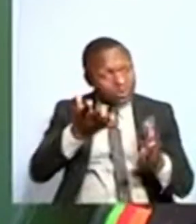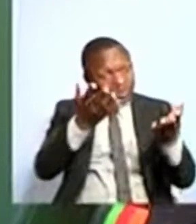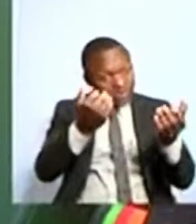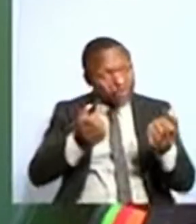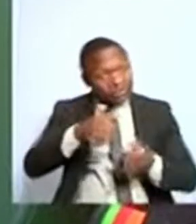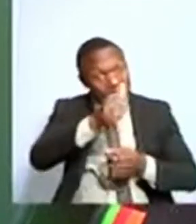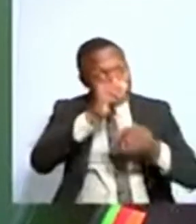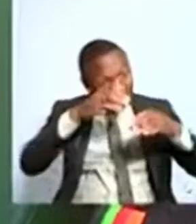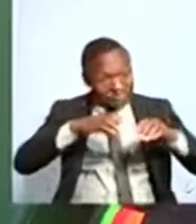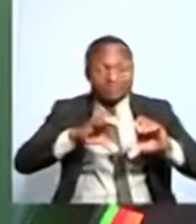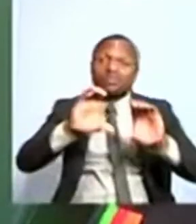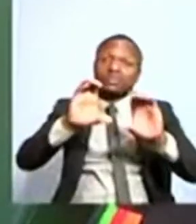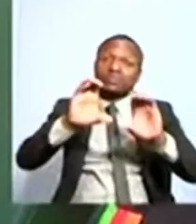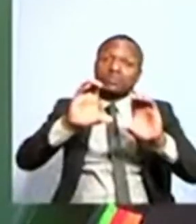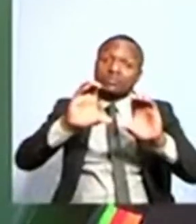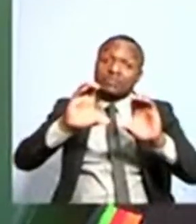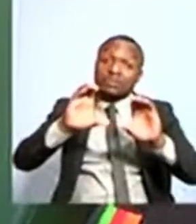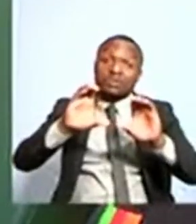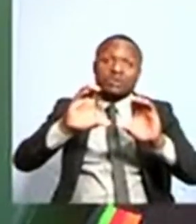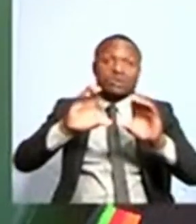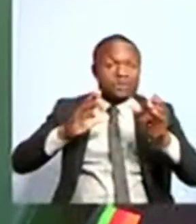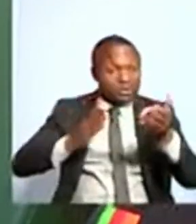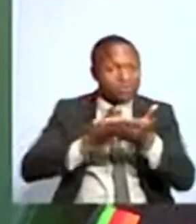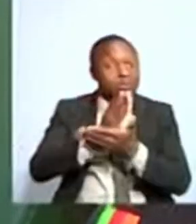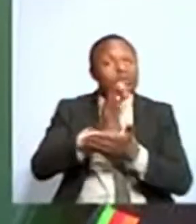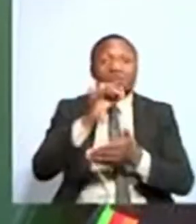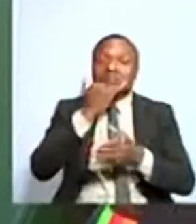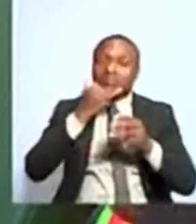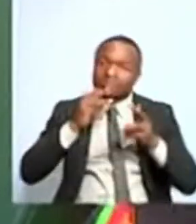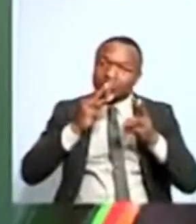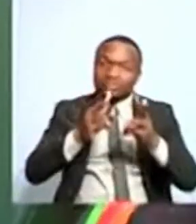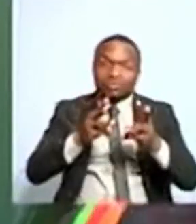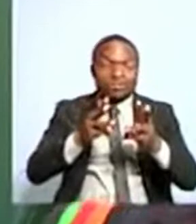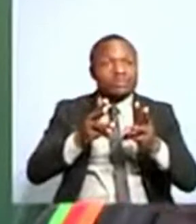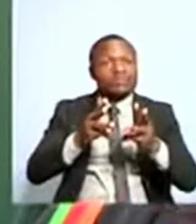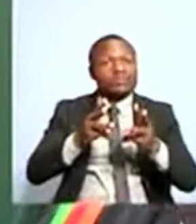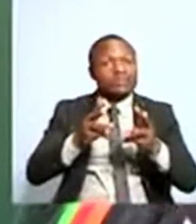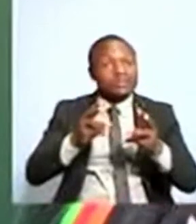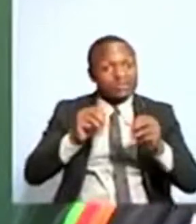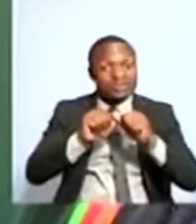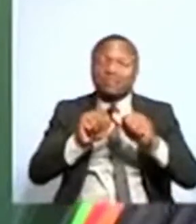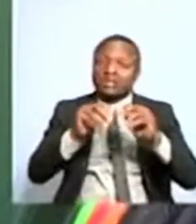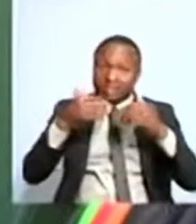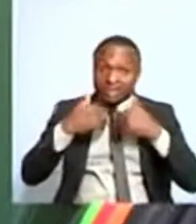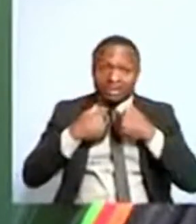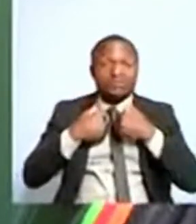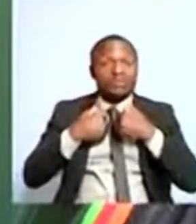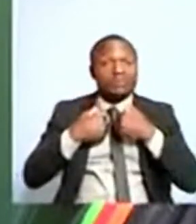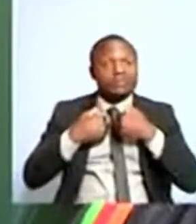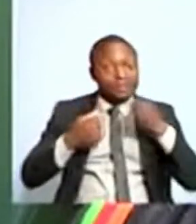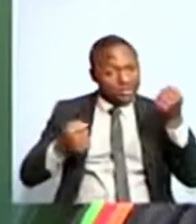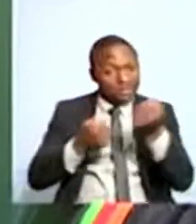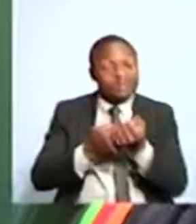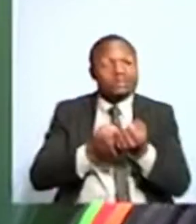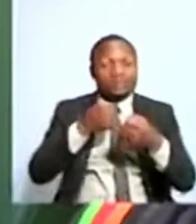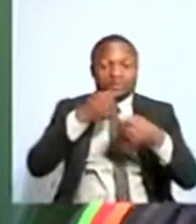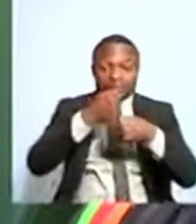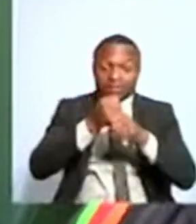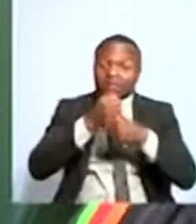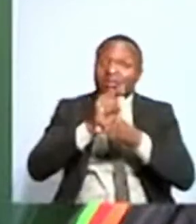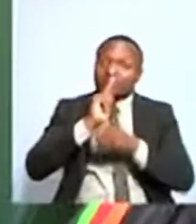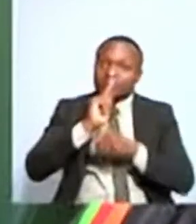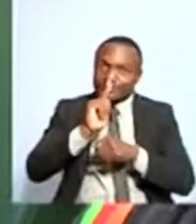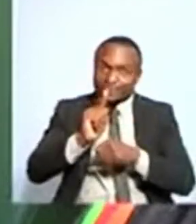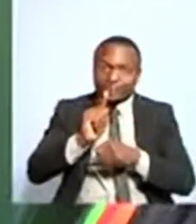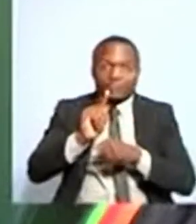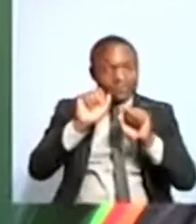proceed, whether in the right or wrong direction, he still has the support of the masses that side. Let's ensure that